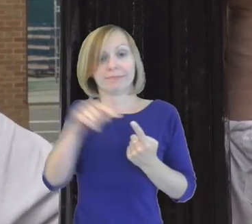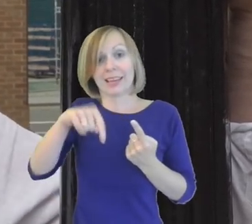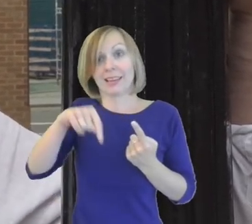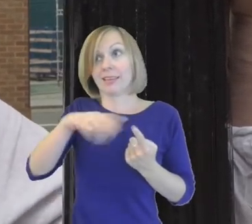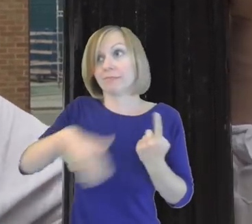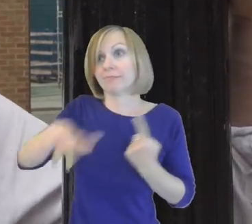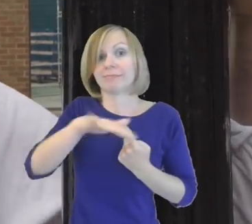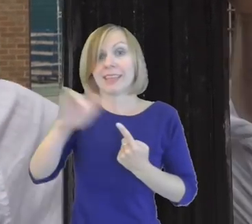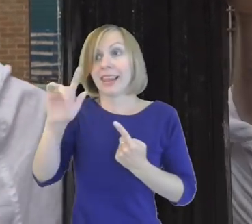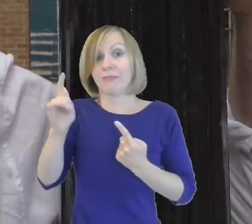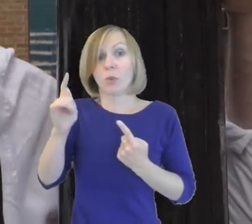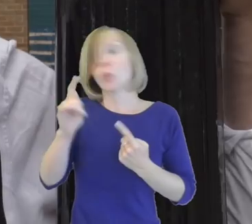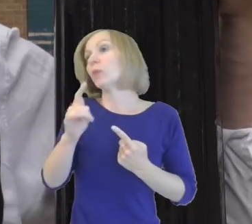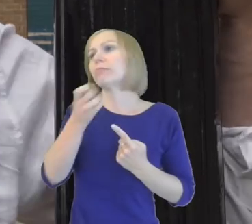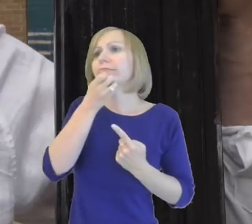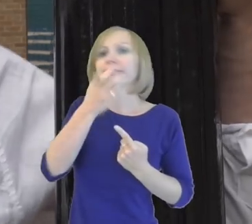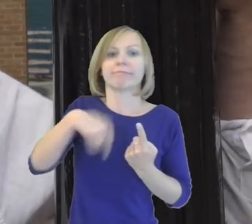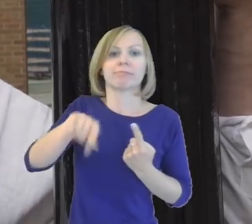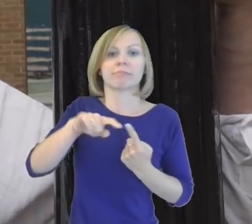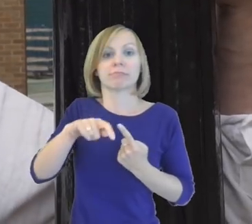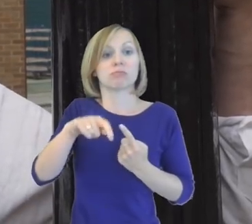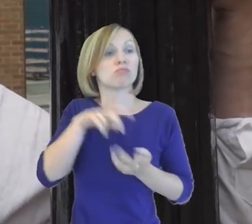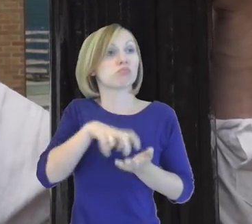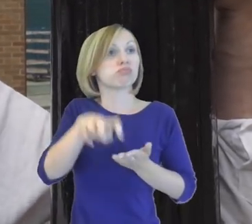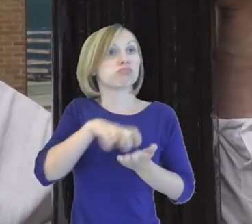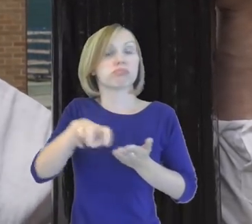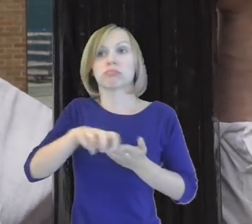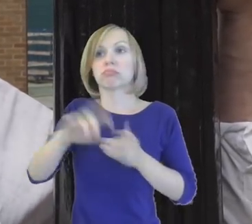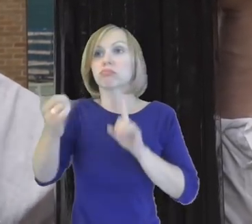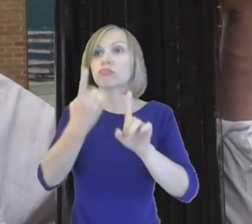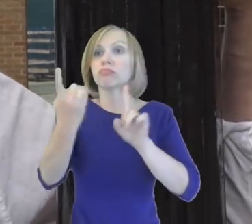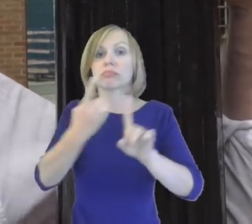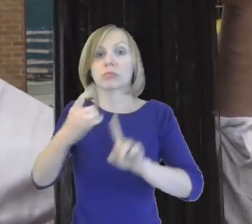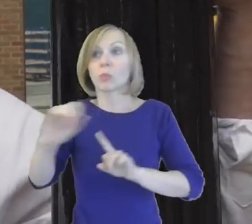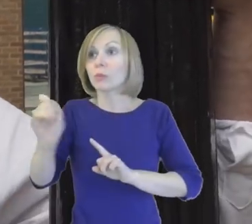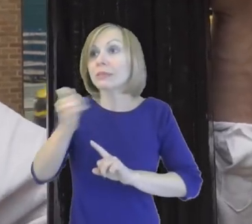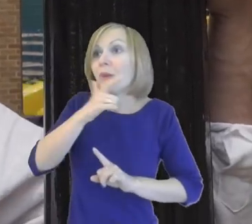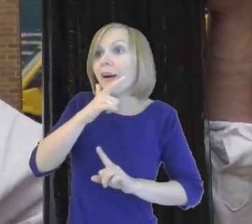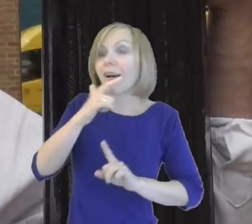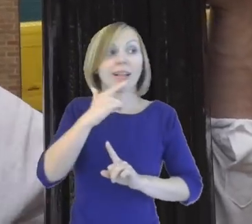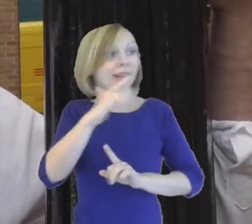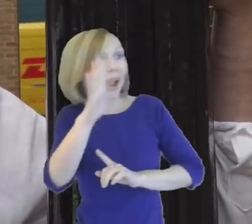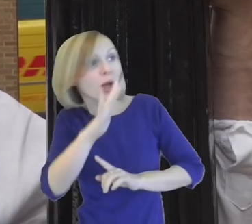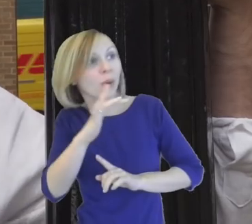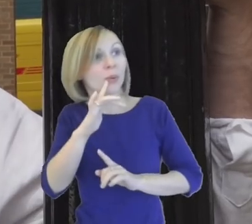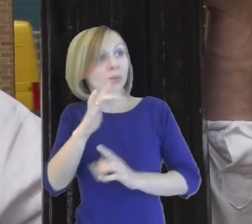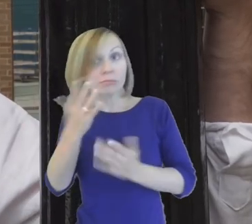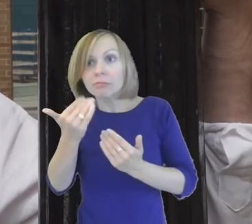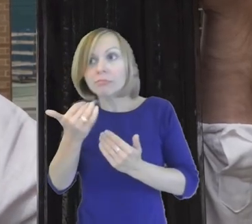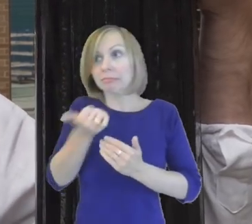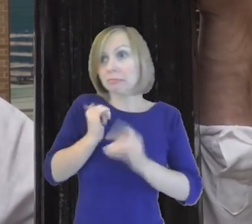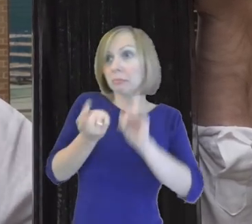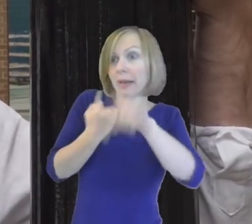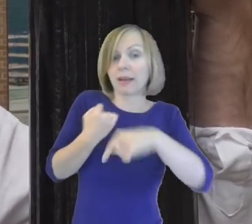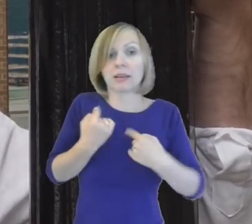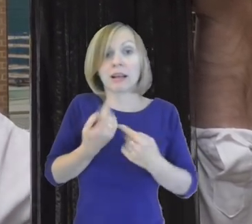wonderful Liverpool, as you walk along, people smile at you, they say hello, they look at you, and they expect something back. If you're looking down at your shoes,